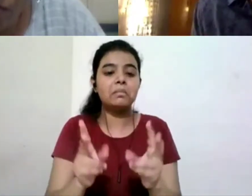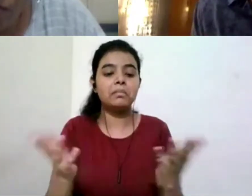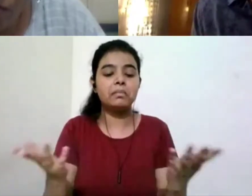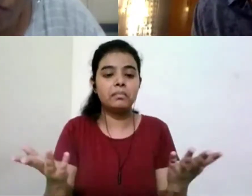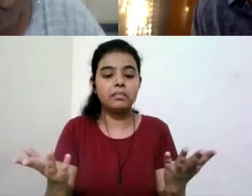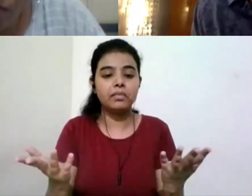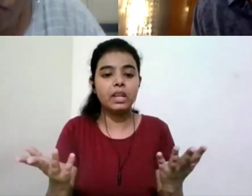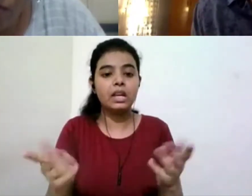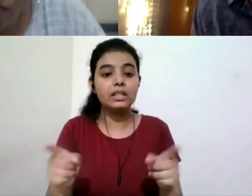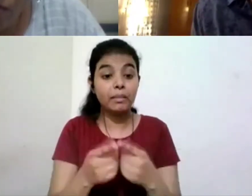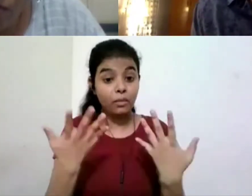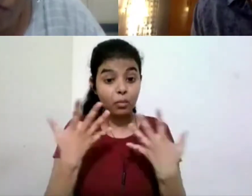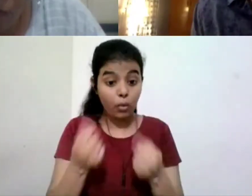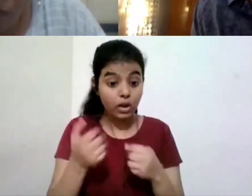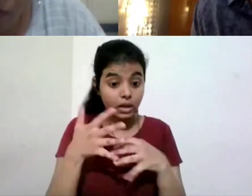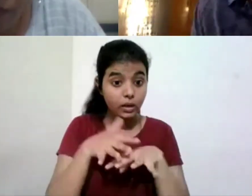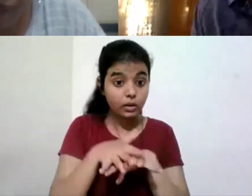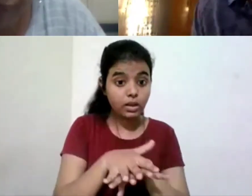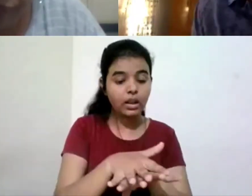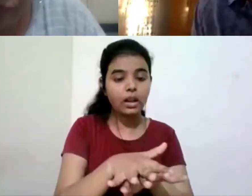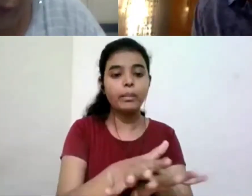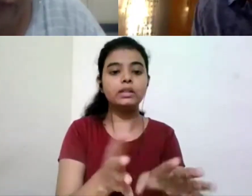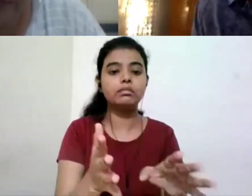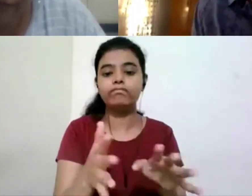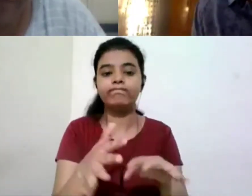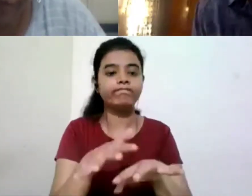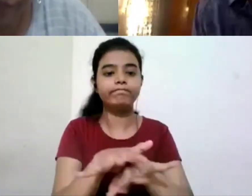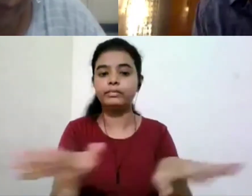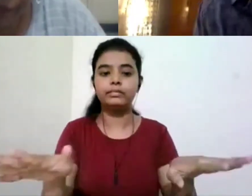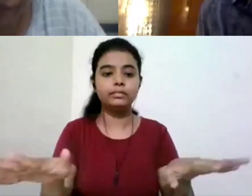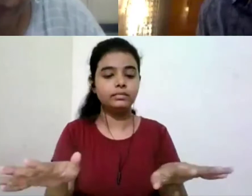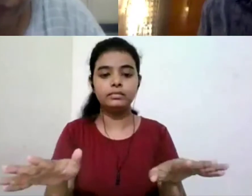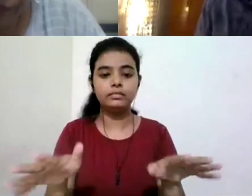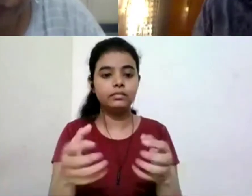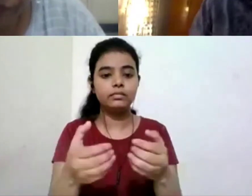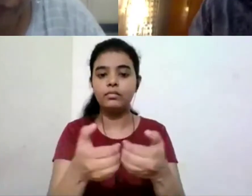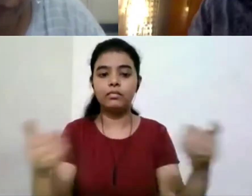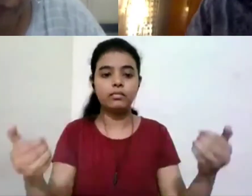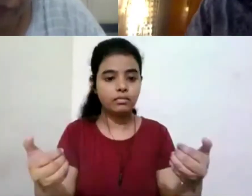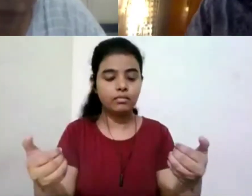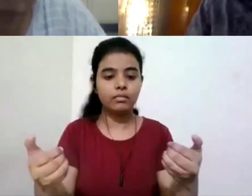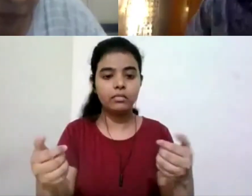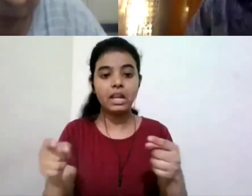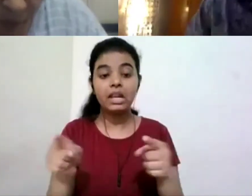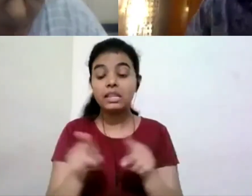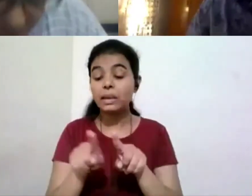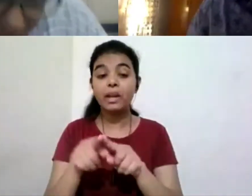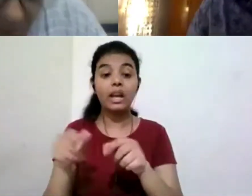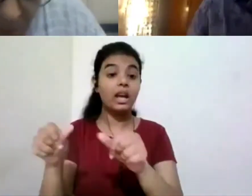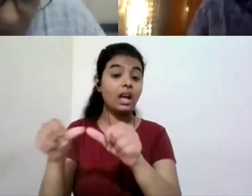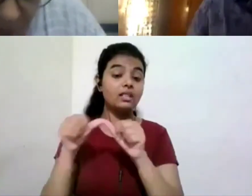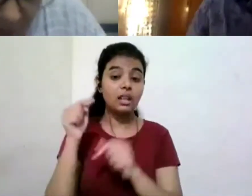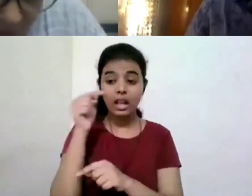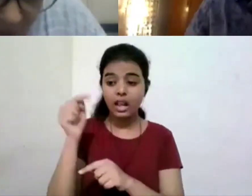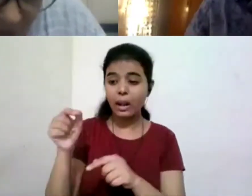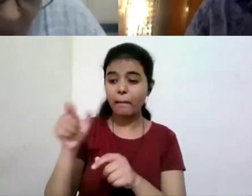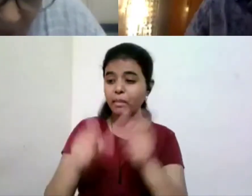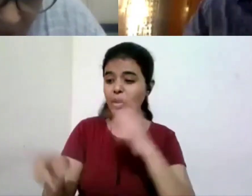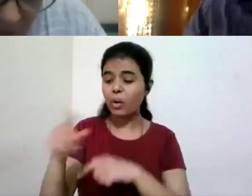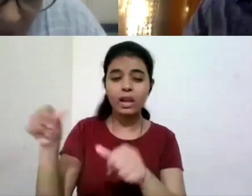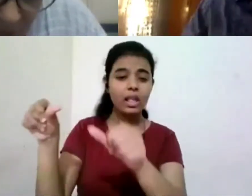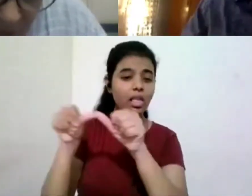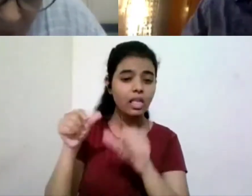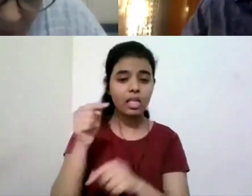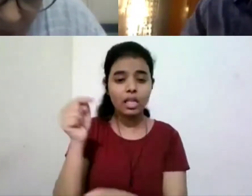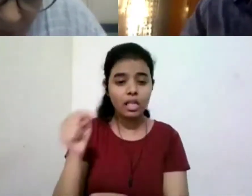of exclusion, because when we get answers, negative replies from people